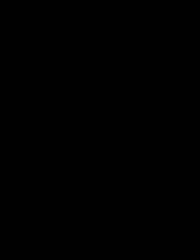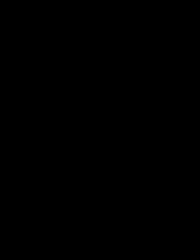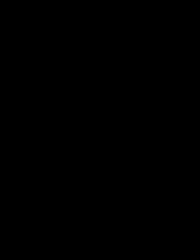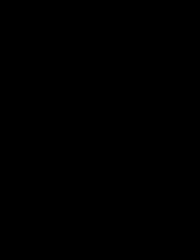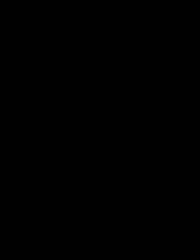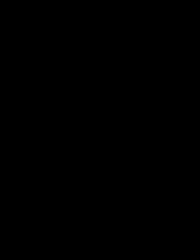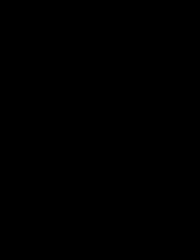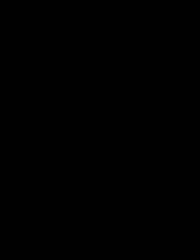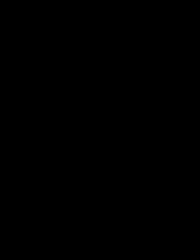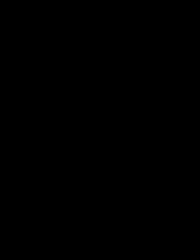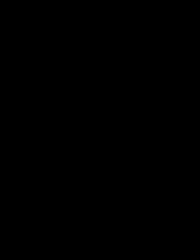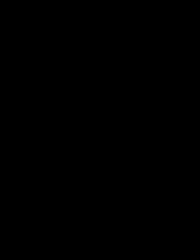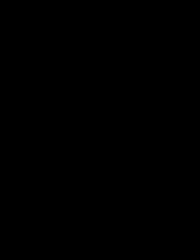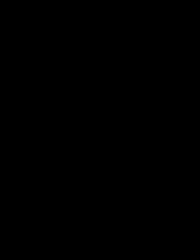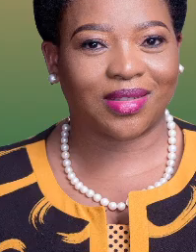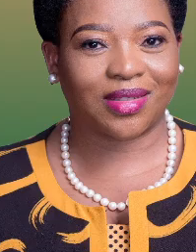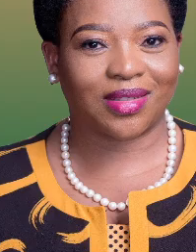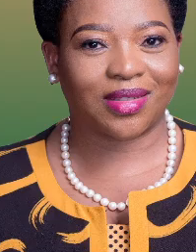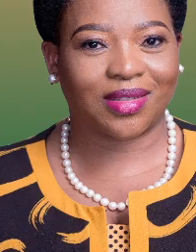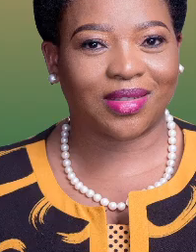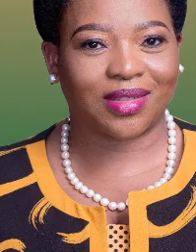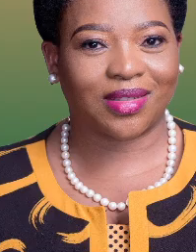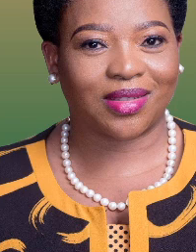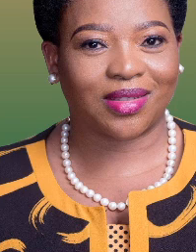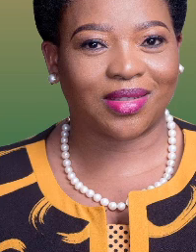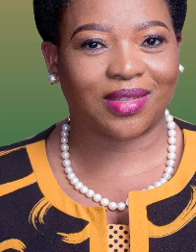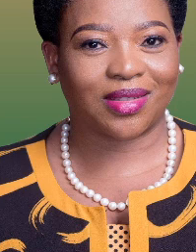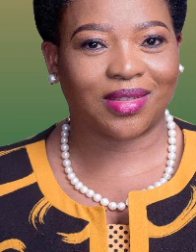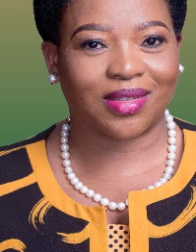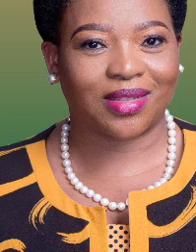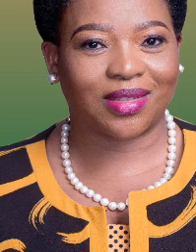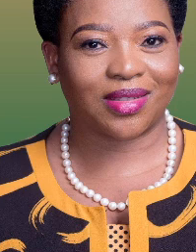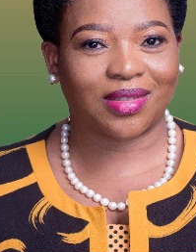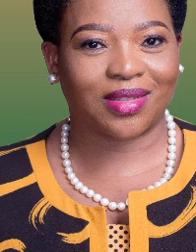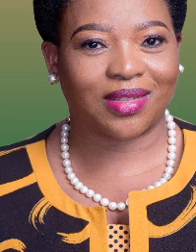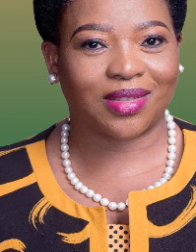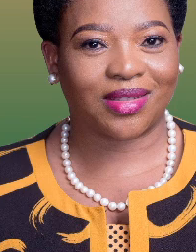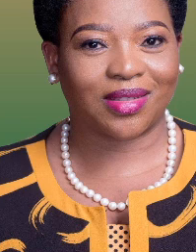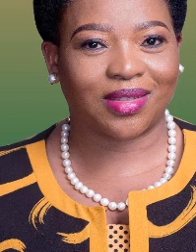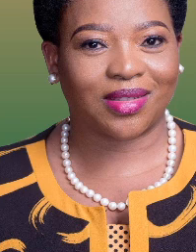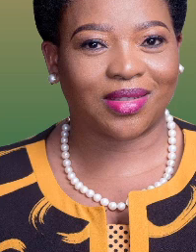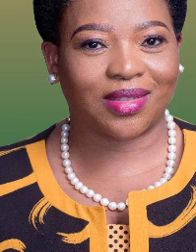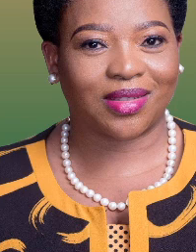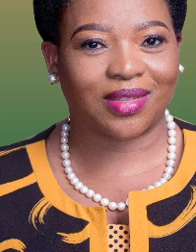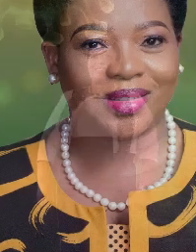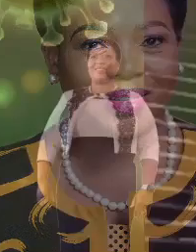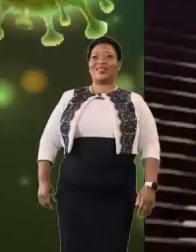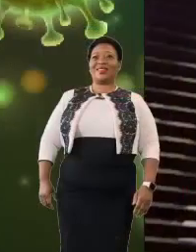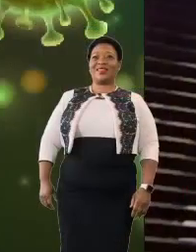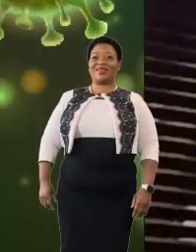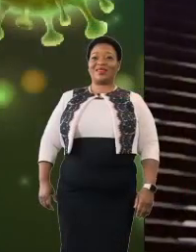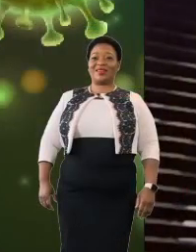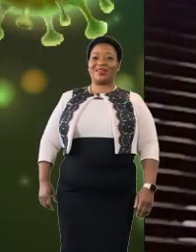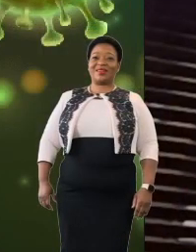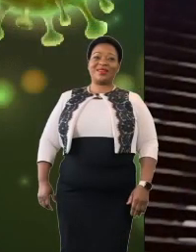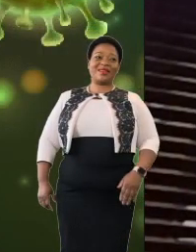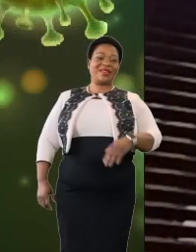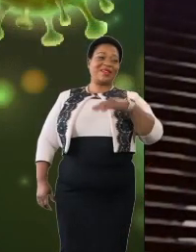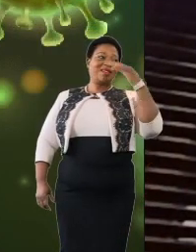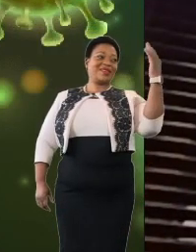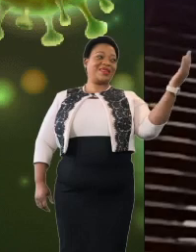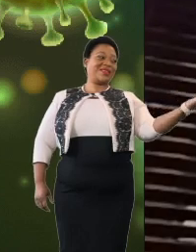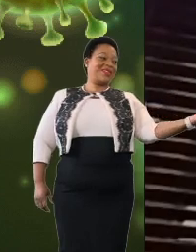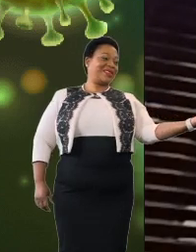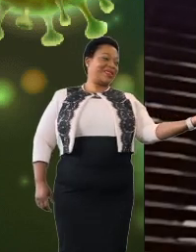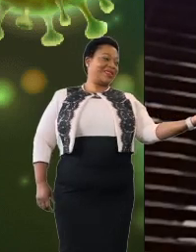continuing on the side. But it's the nature of our work. As we